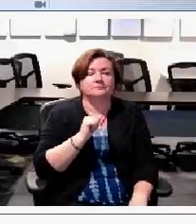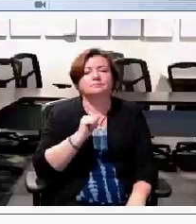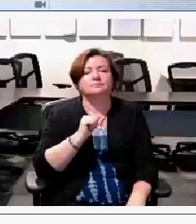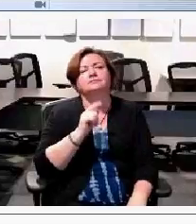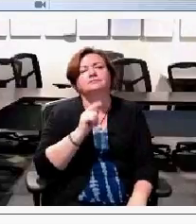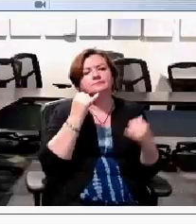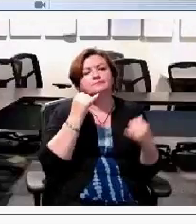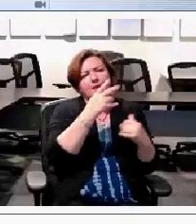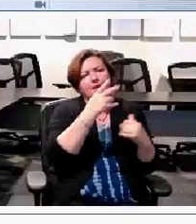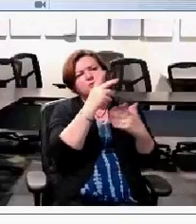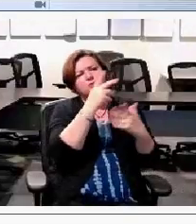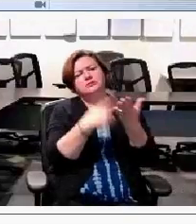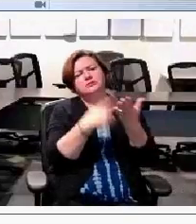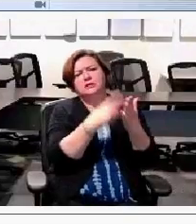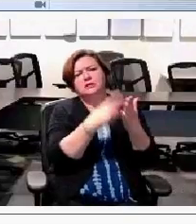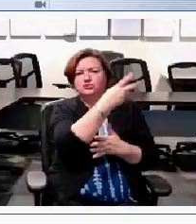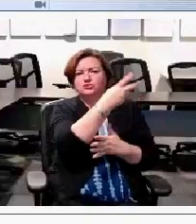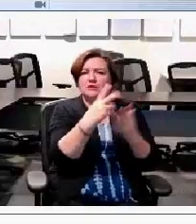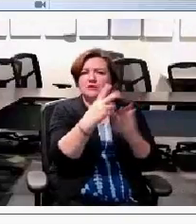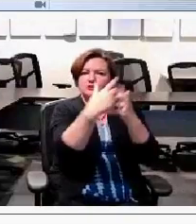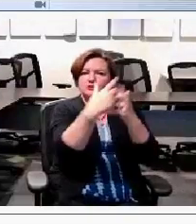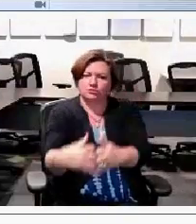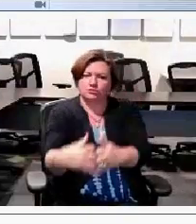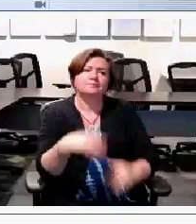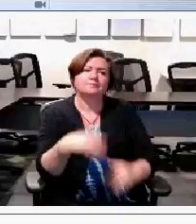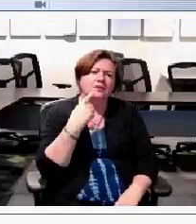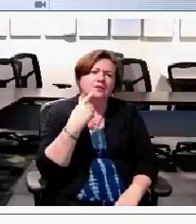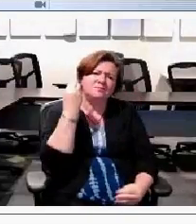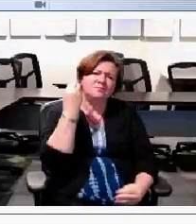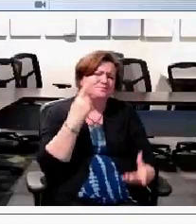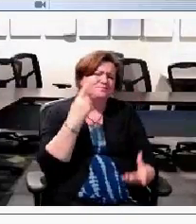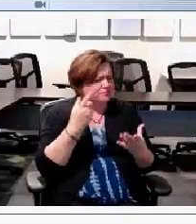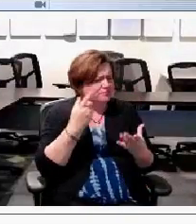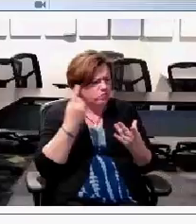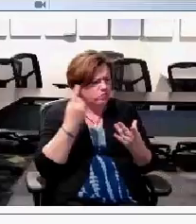About transition. When I was thinking about this, I thought, well,